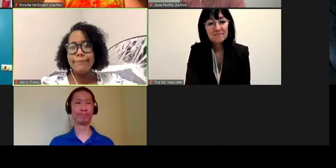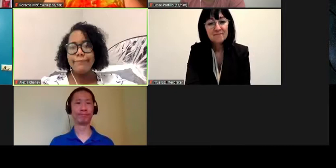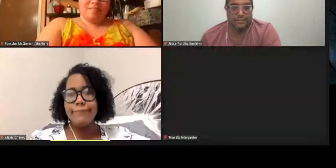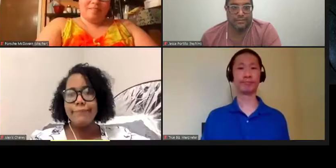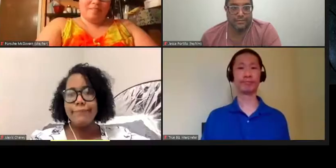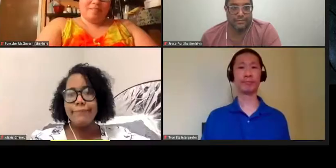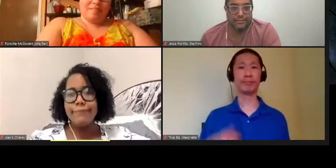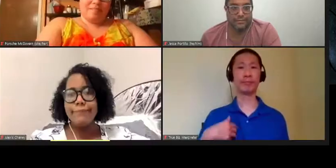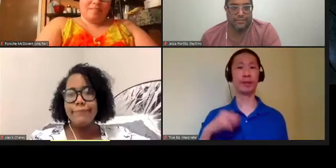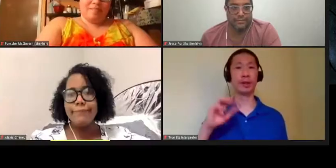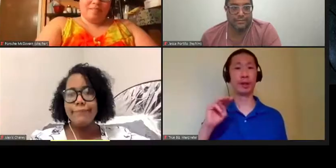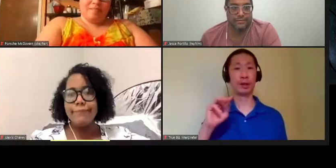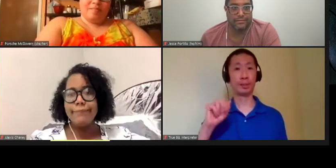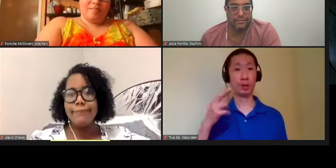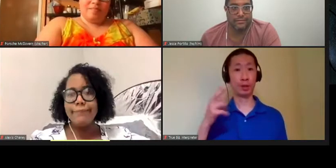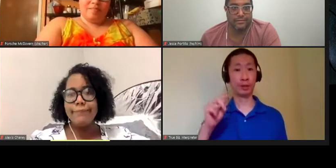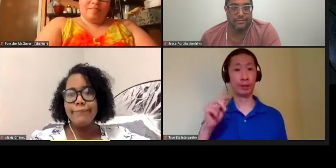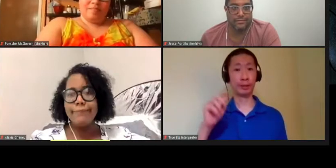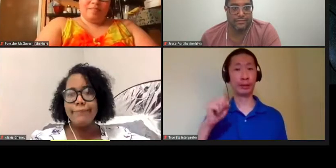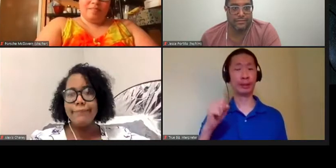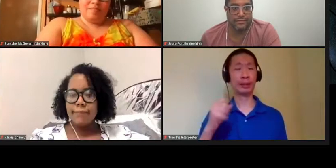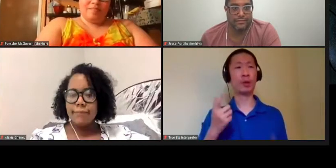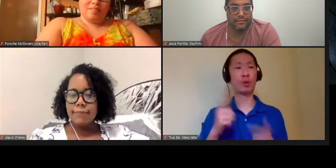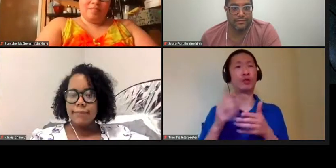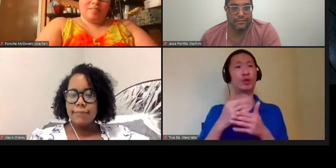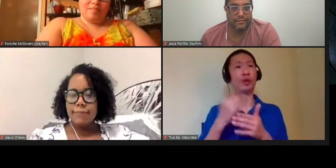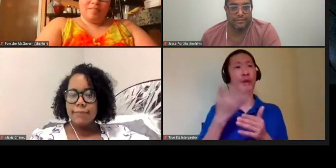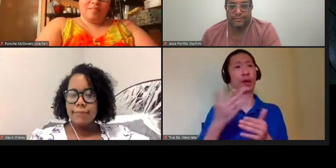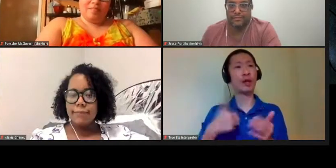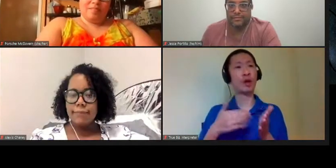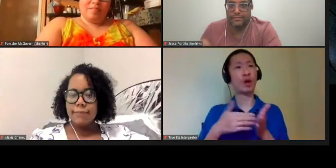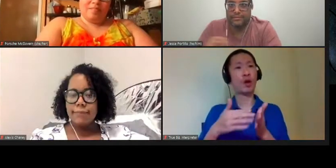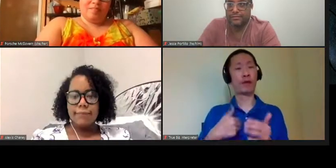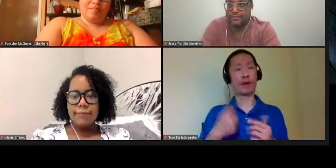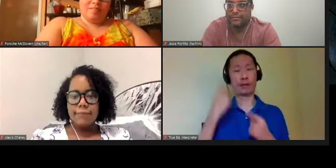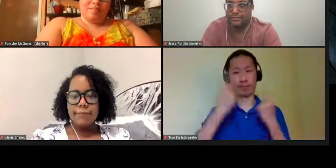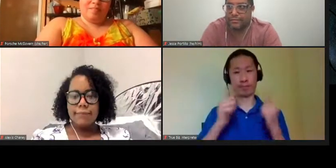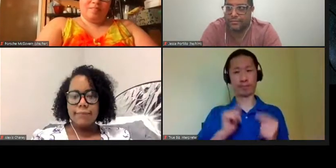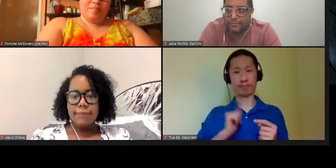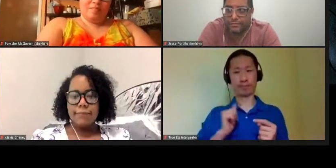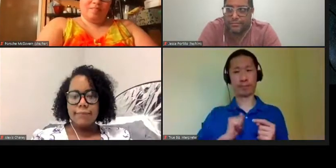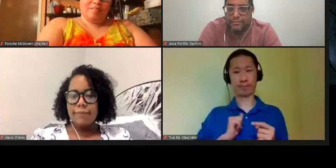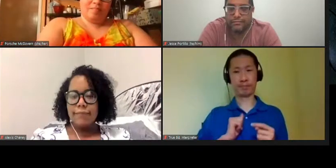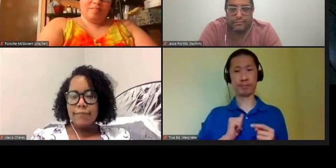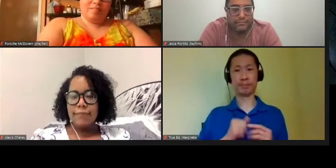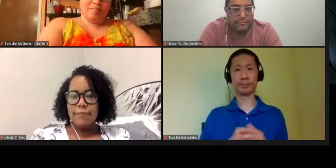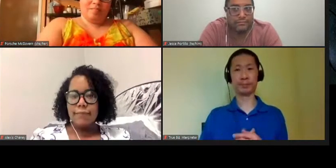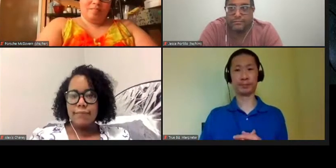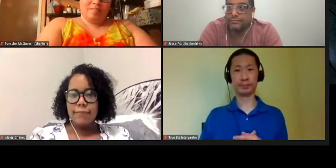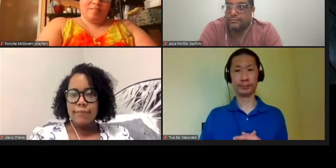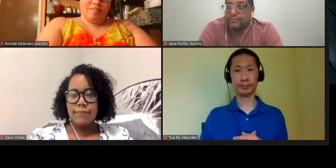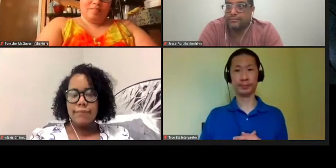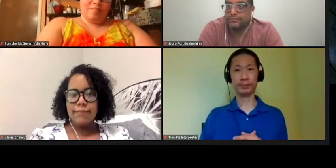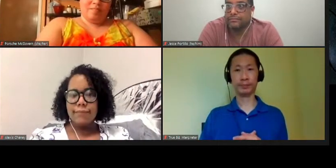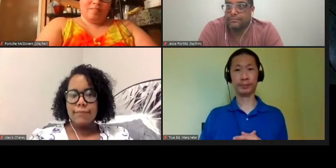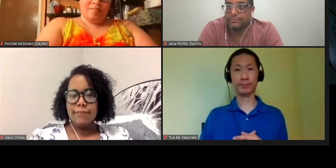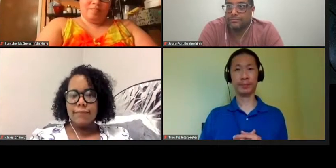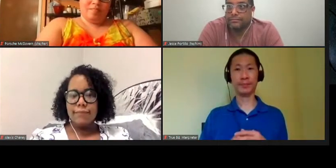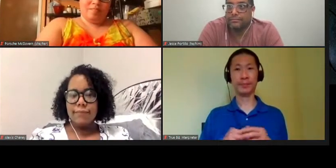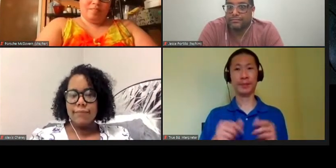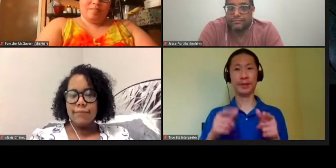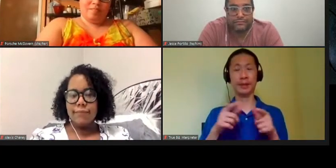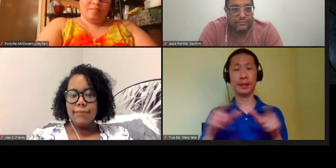Yeah, I wanted to name one of the things that I often think about is the language we have